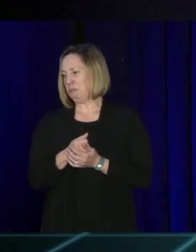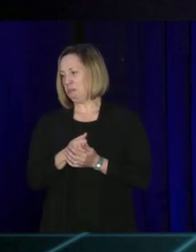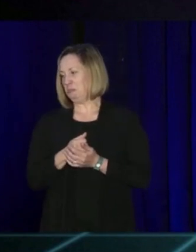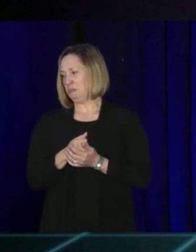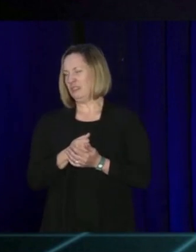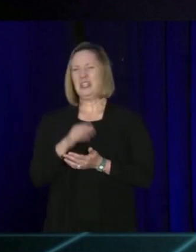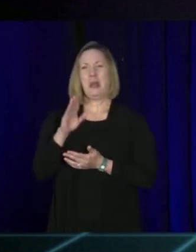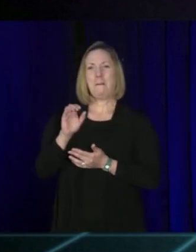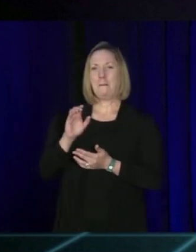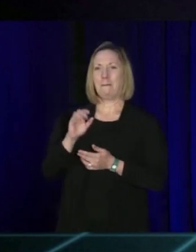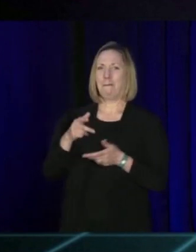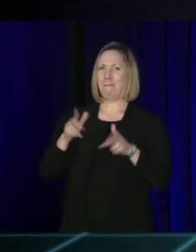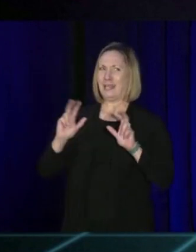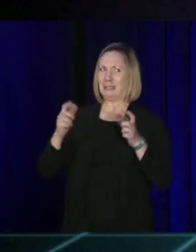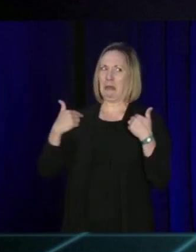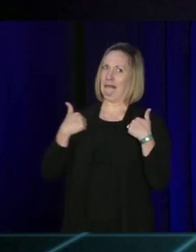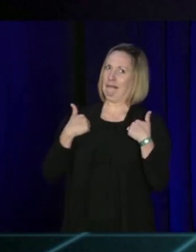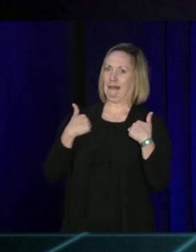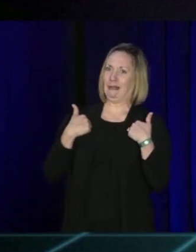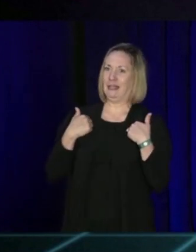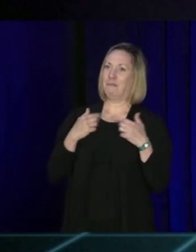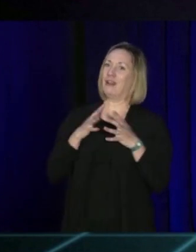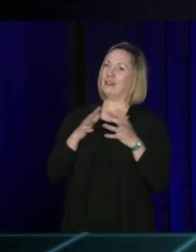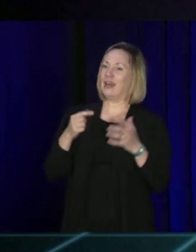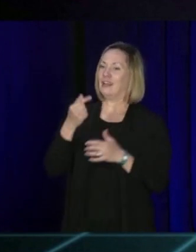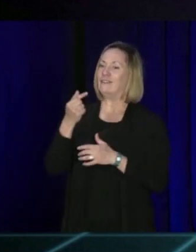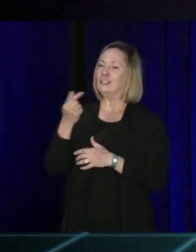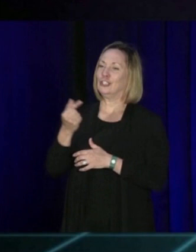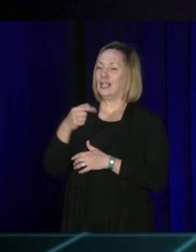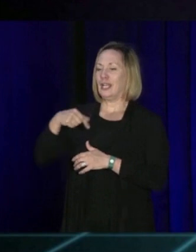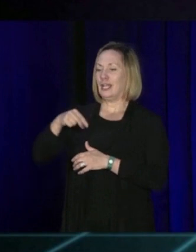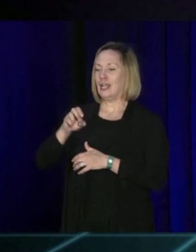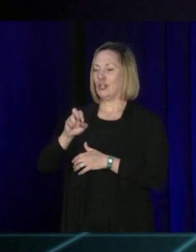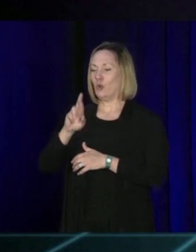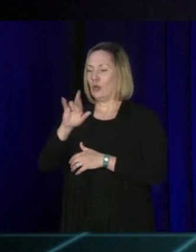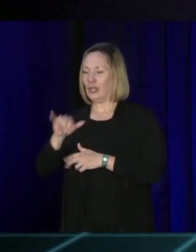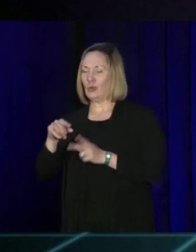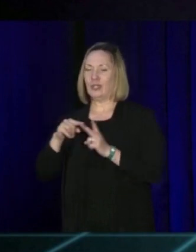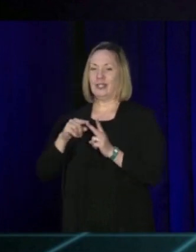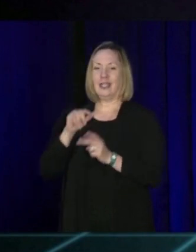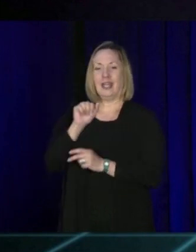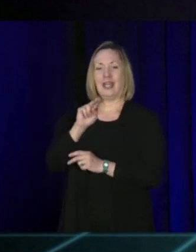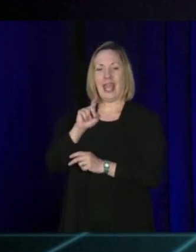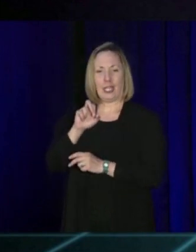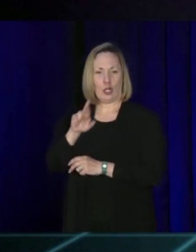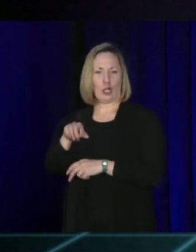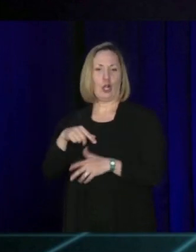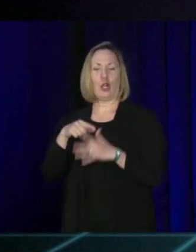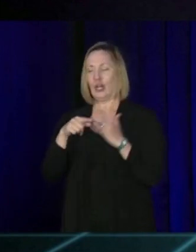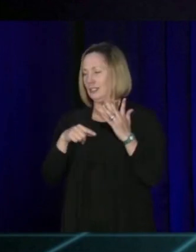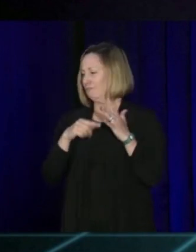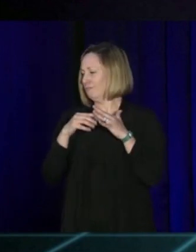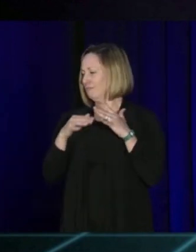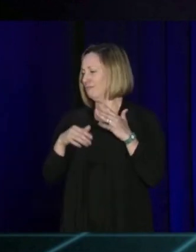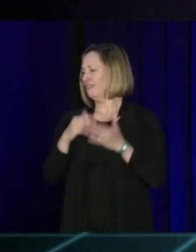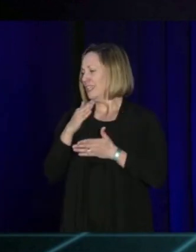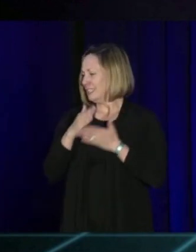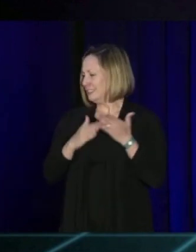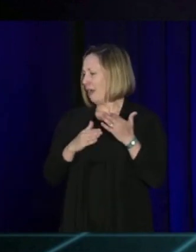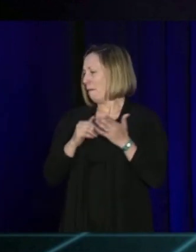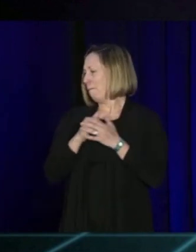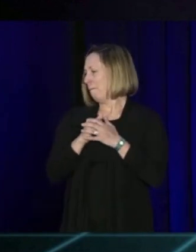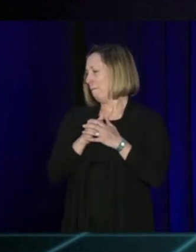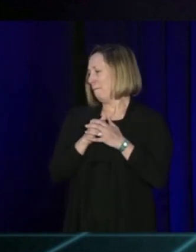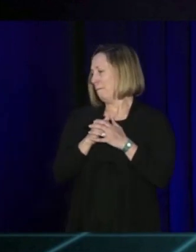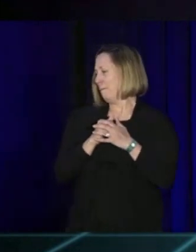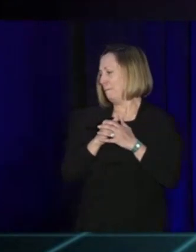but a lot of jQuery, Angular, and PHP for sure, and also a little bit of native development, but we're gonna get